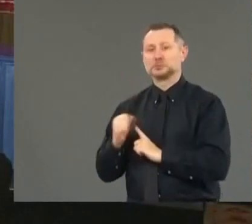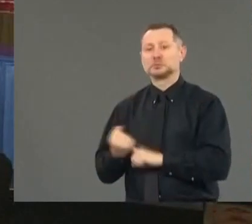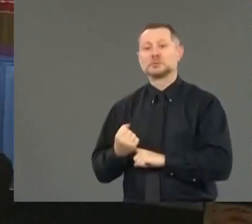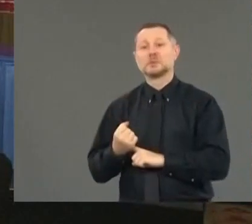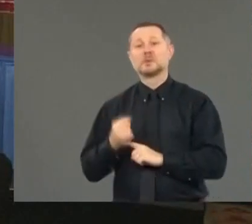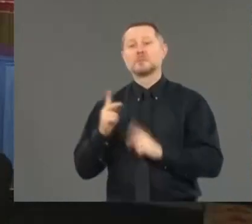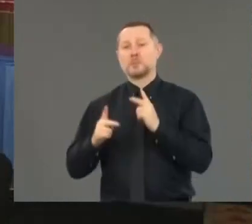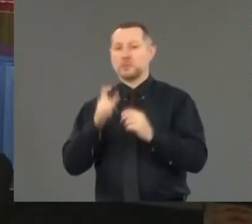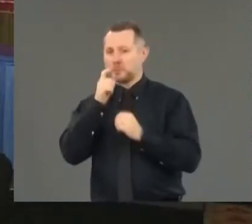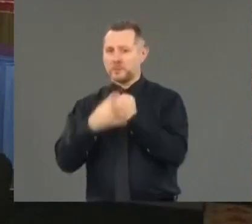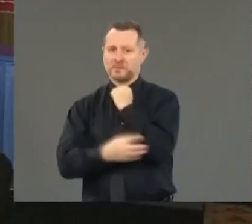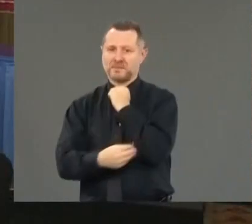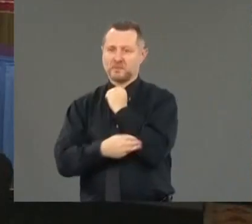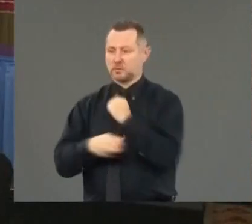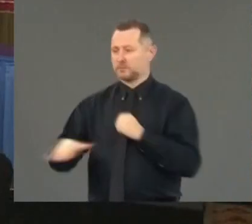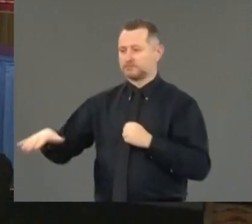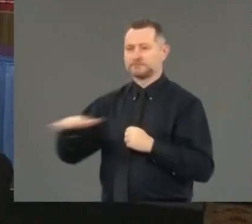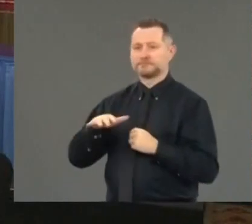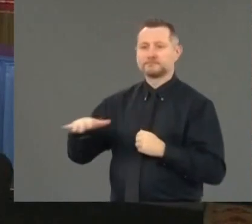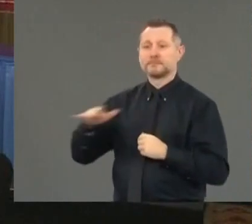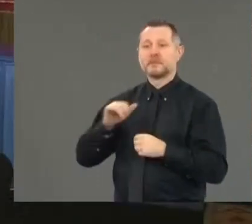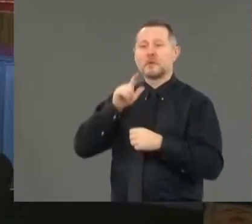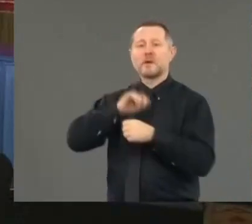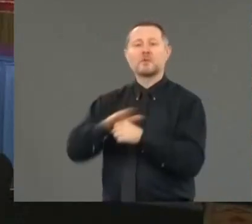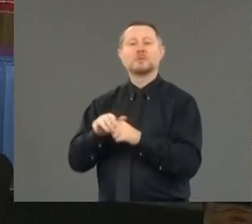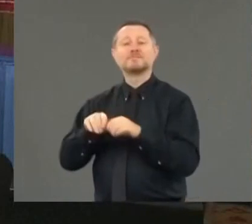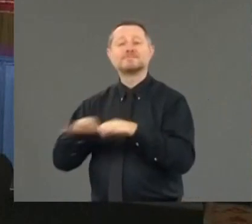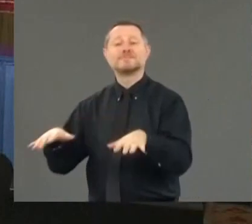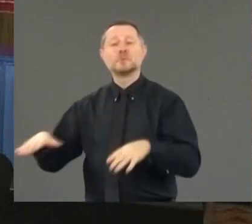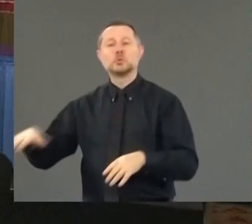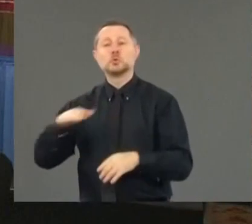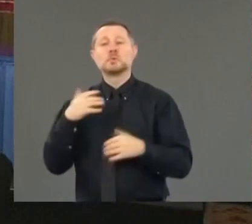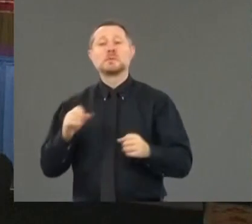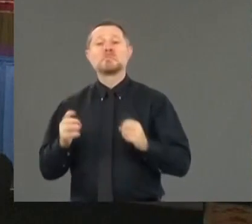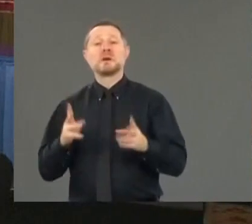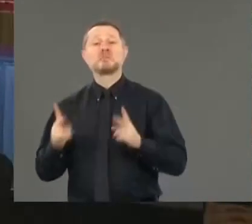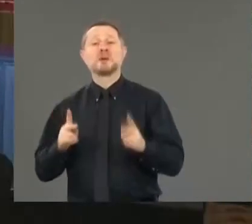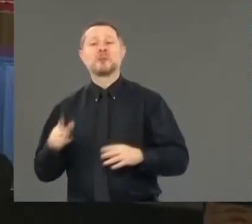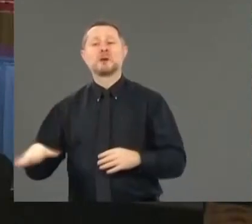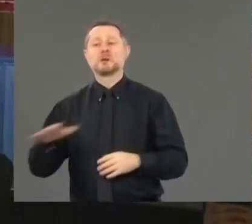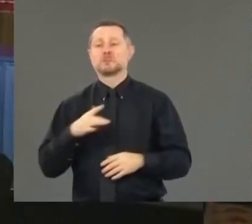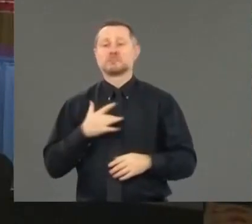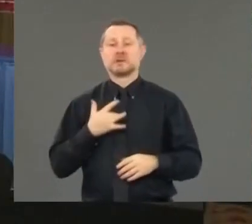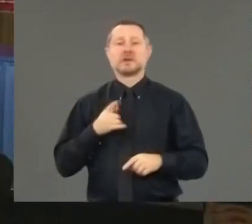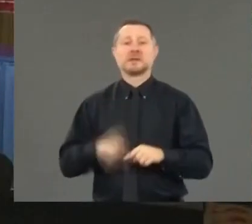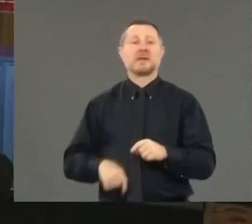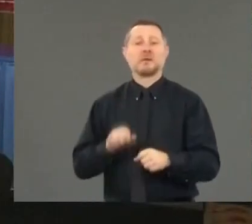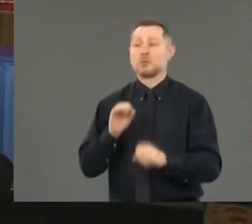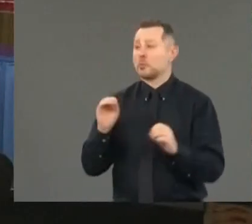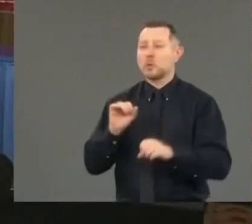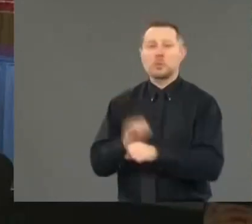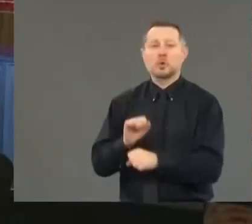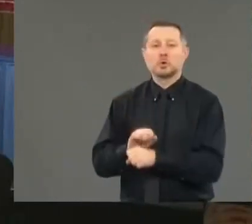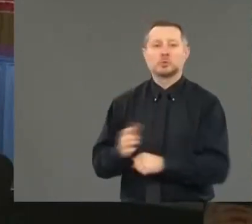poverty, with what's going on with the pandemic, because a lot of people were forced out of work and now they're waiting